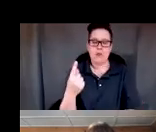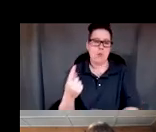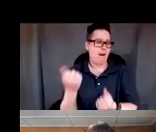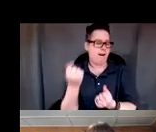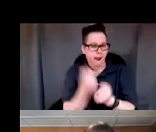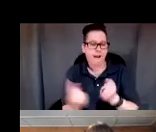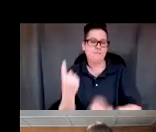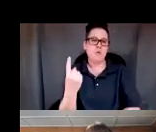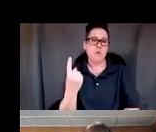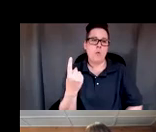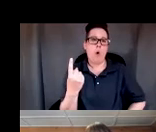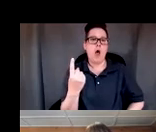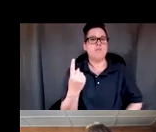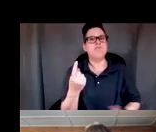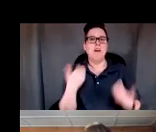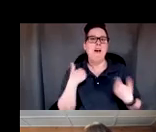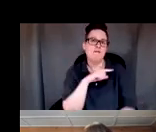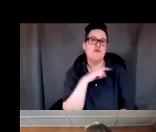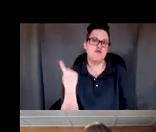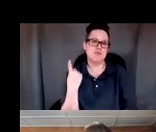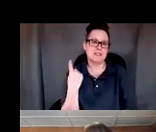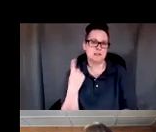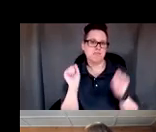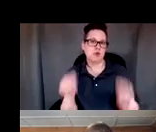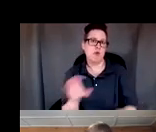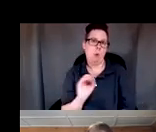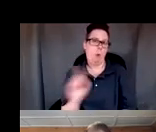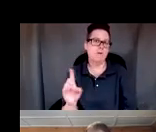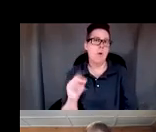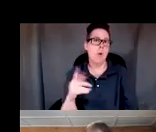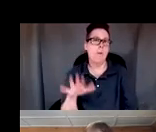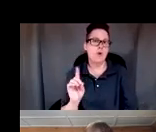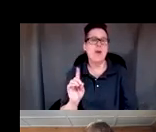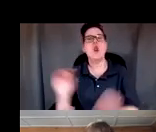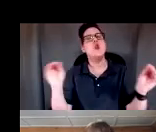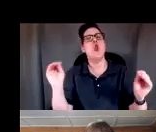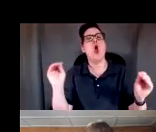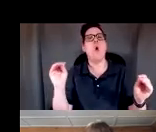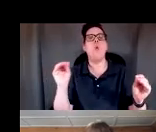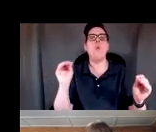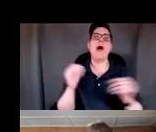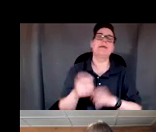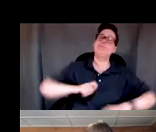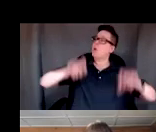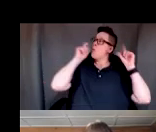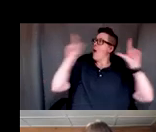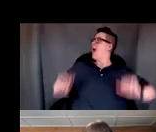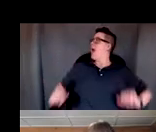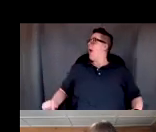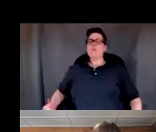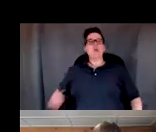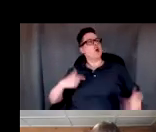everybody stands at risk for having an opioid overdose. Nobody wakes up in the morning and says, I know what I want to be